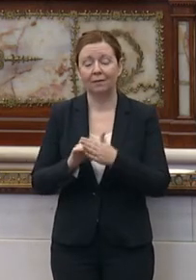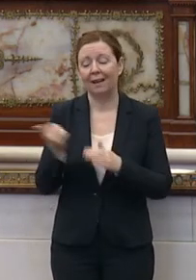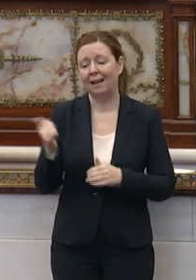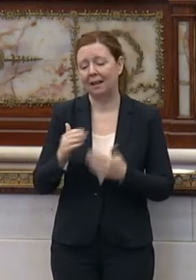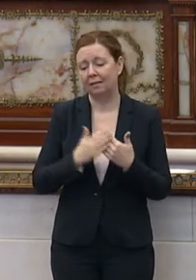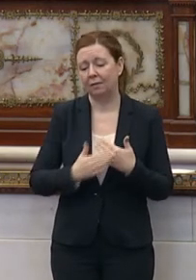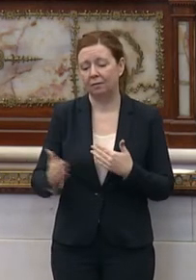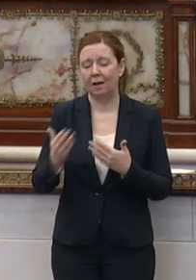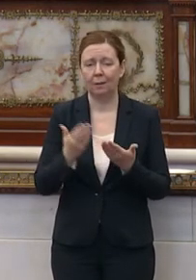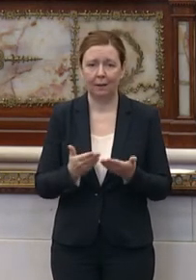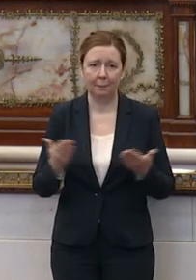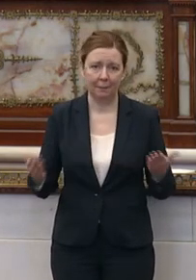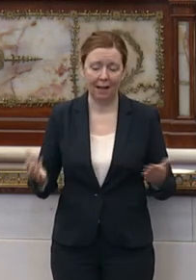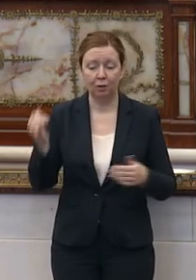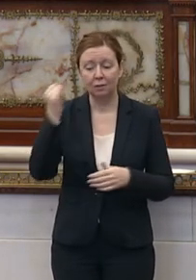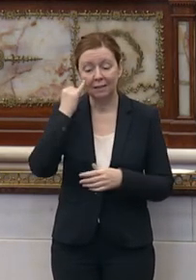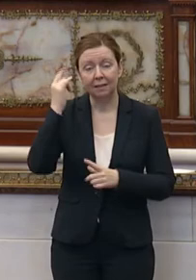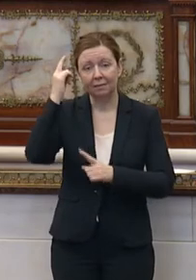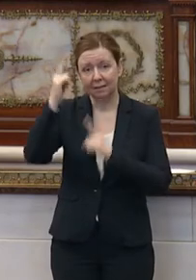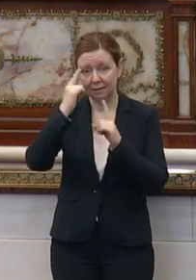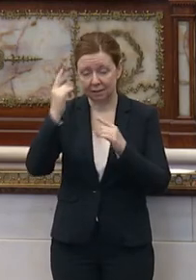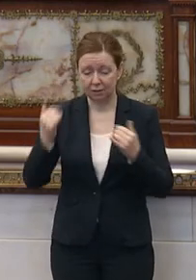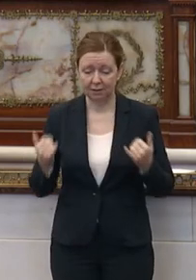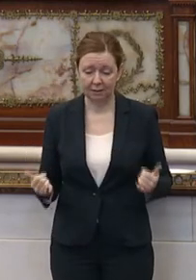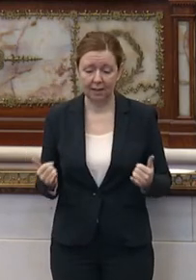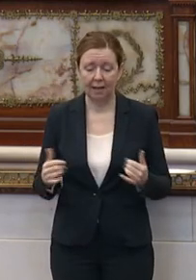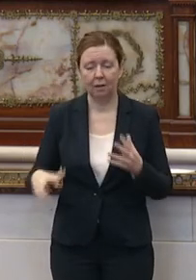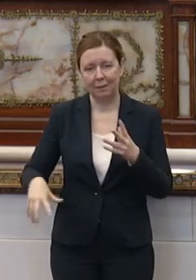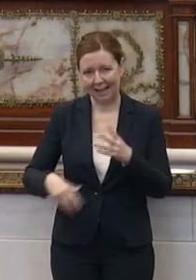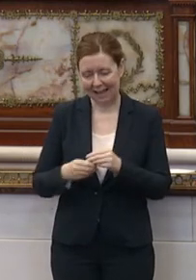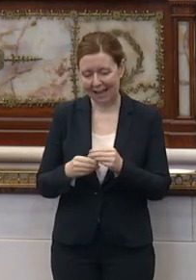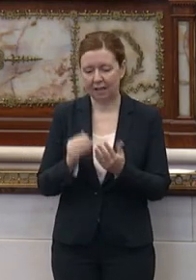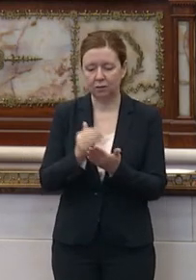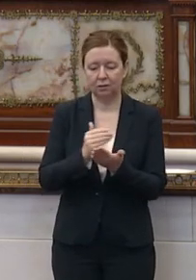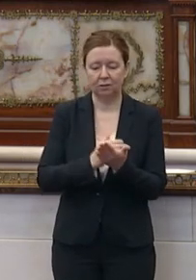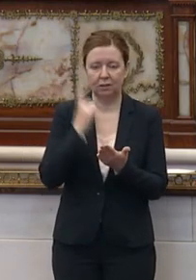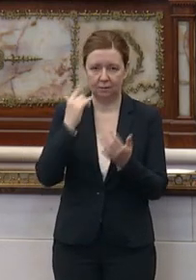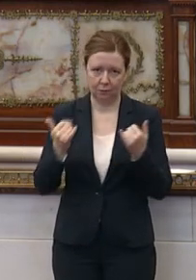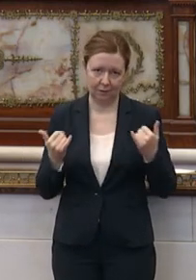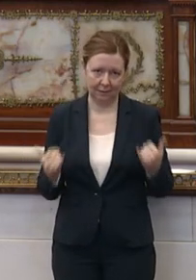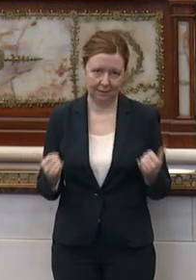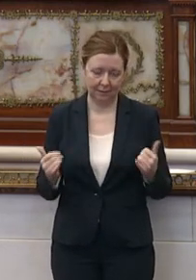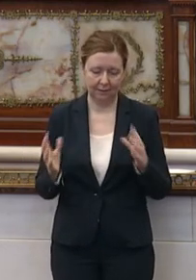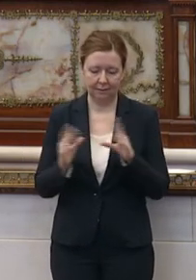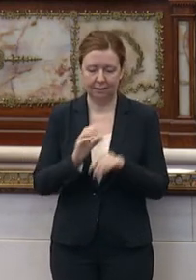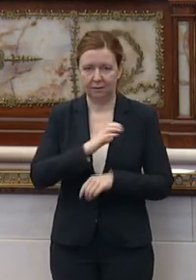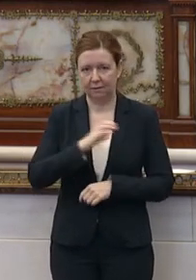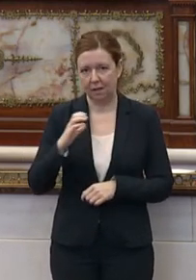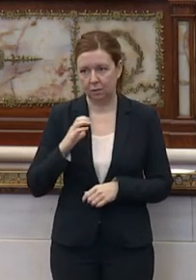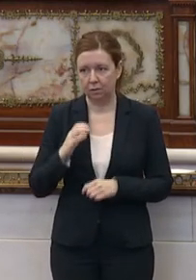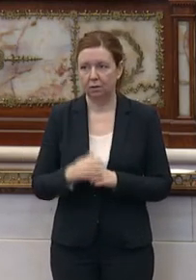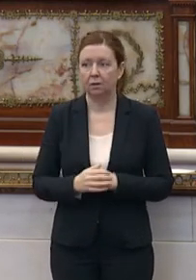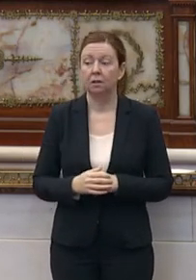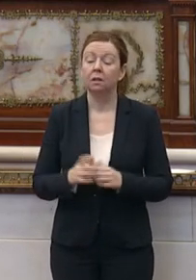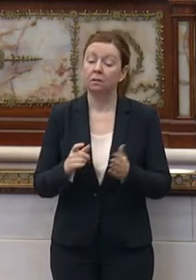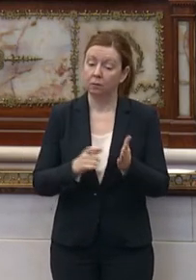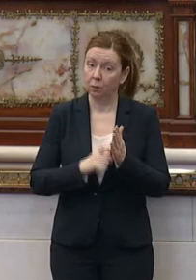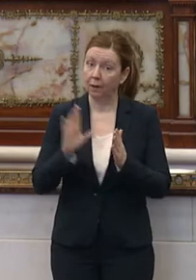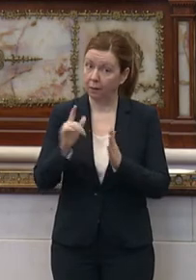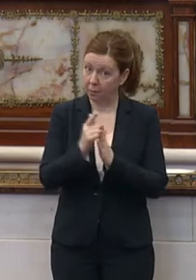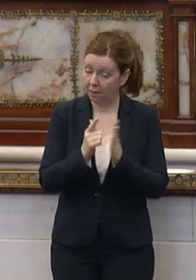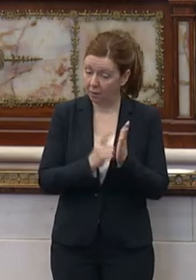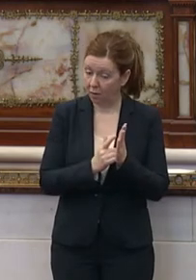of the following matters, if considered today, be added to the agenda for this session of council and as required by